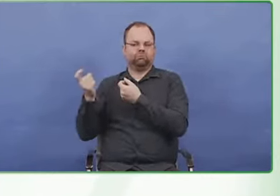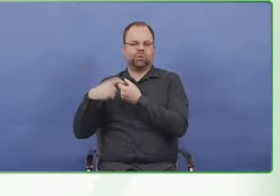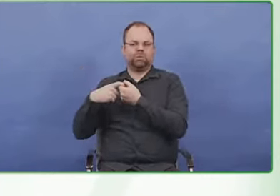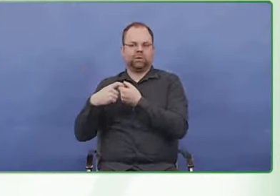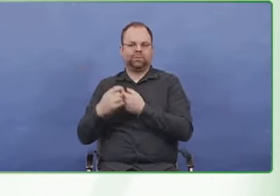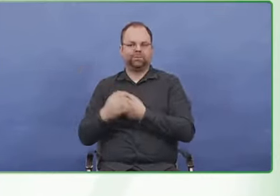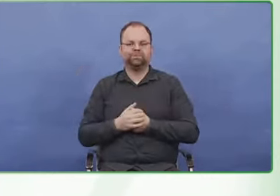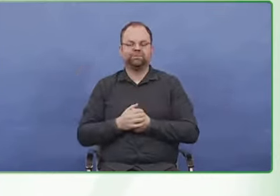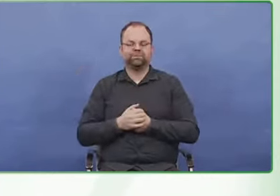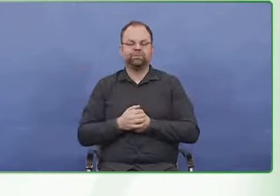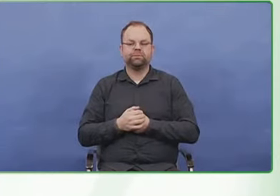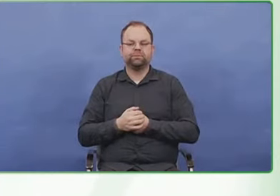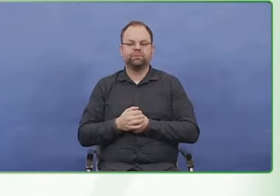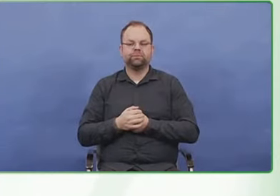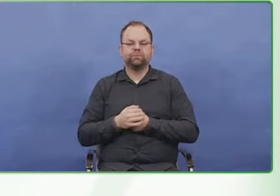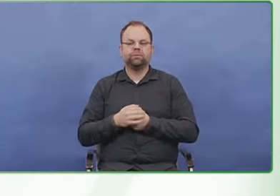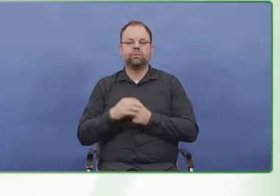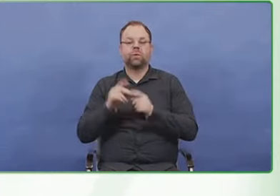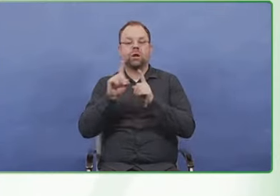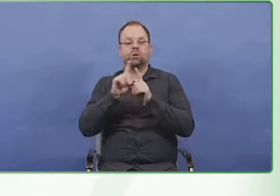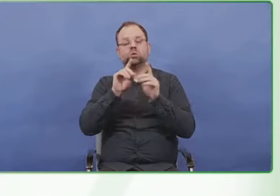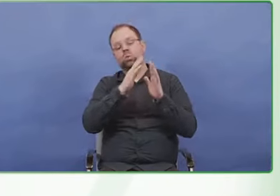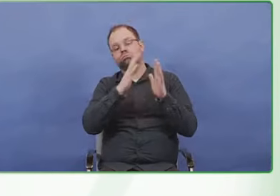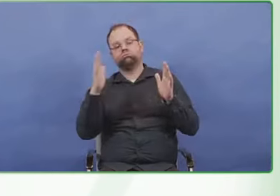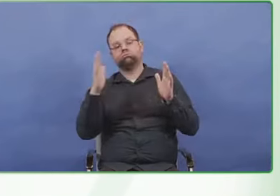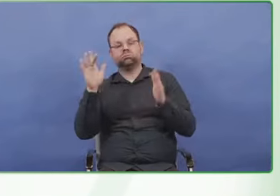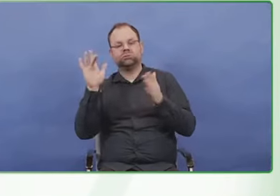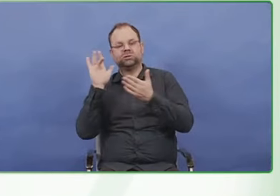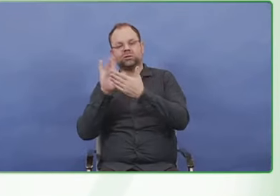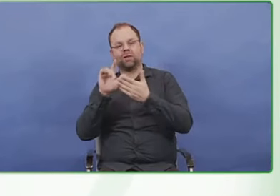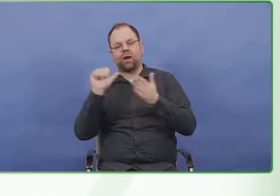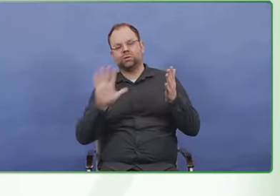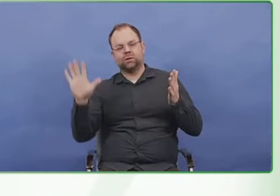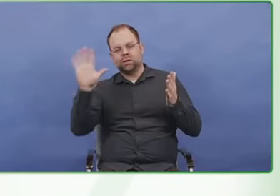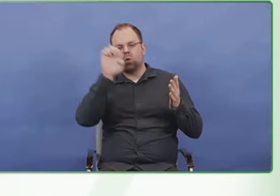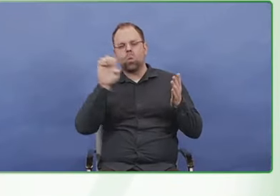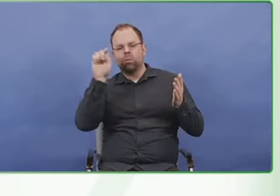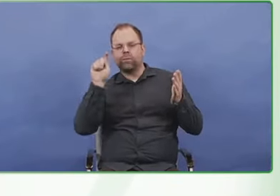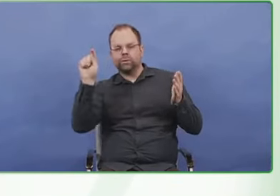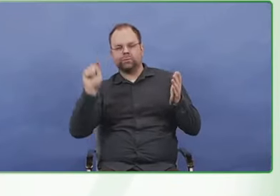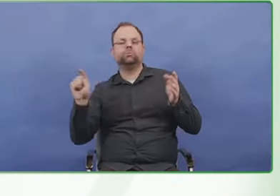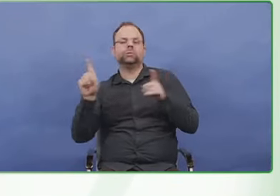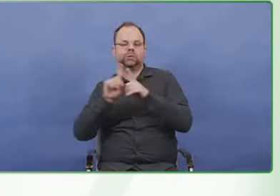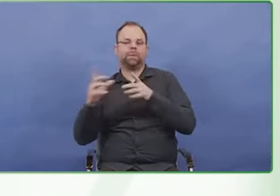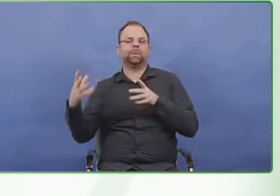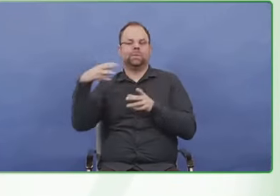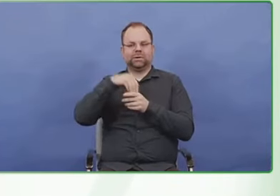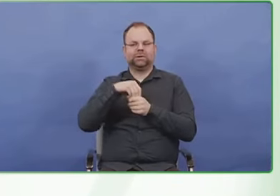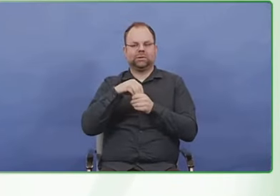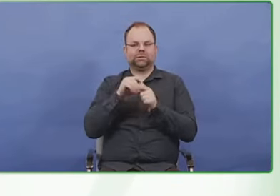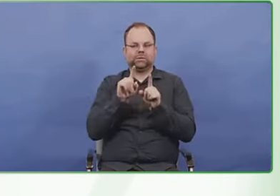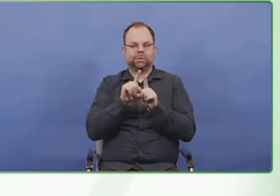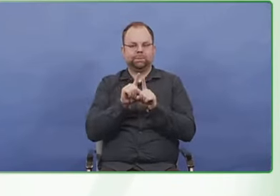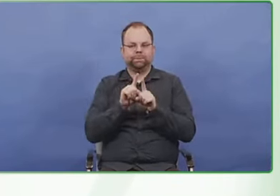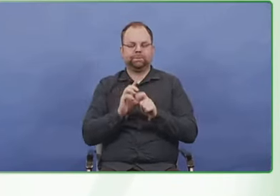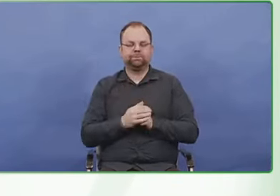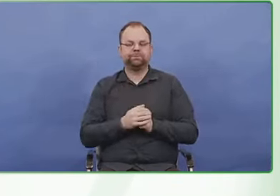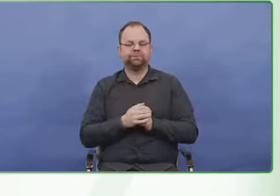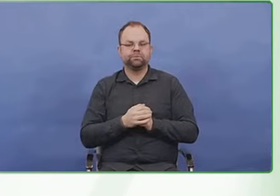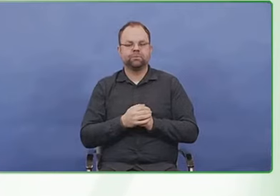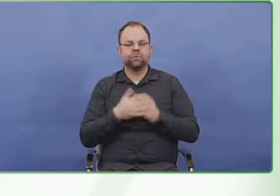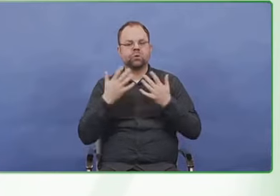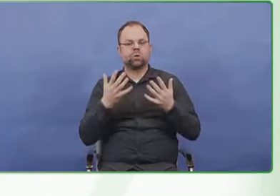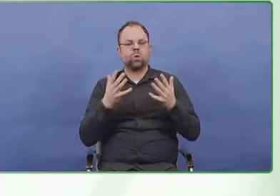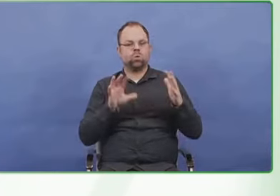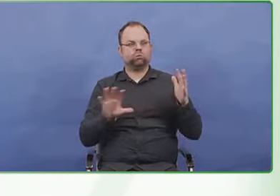So the framework is very much concerned with trying to address from a health perspective what we see as being the experience